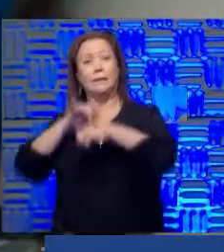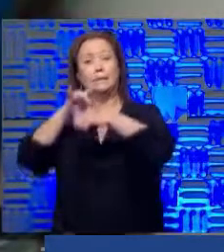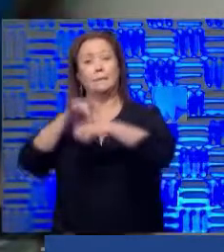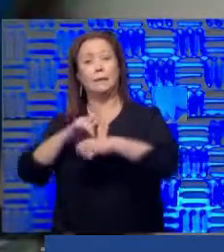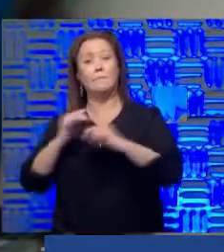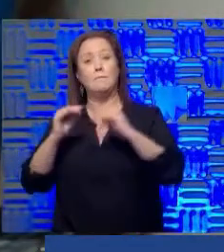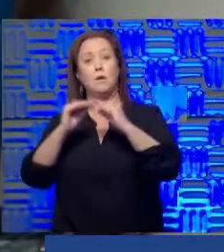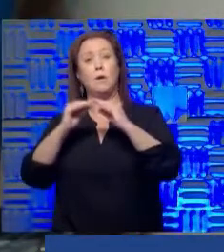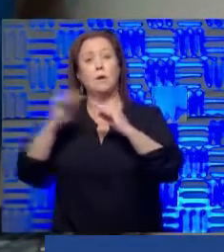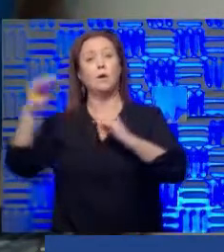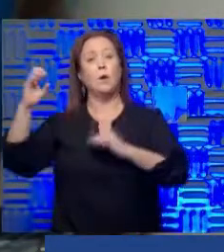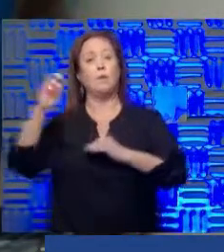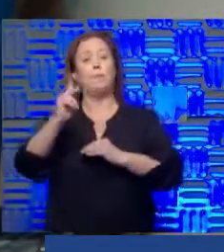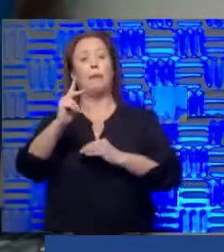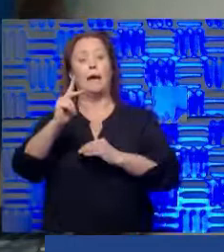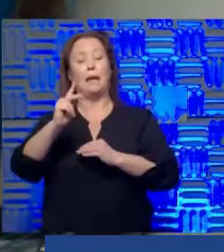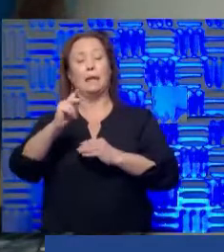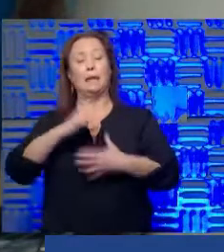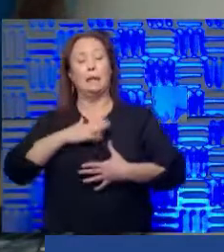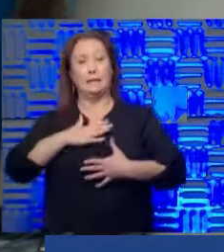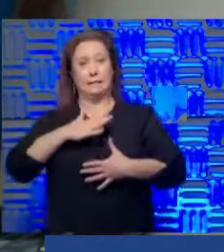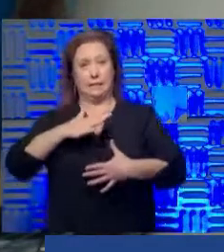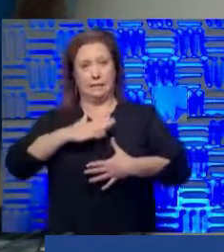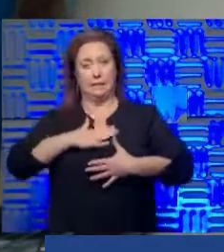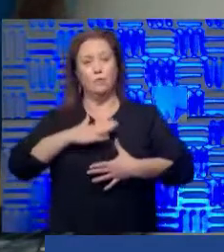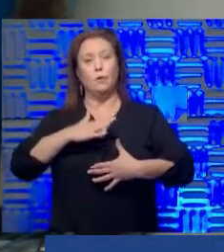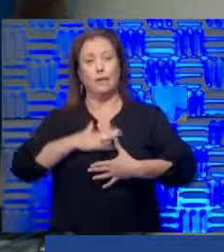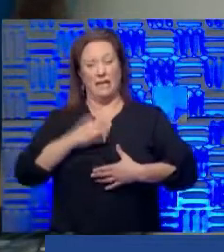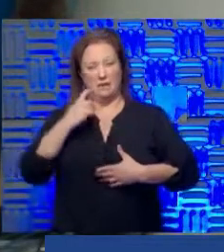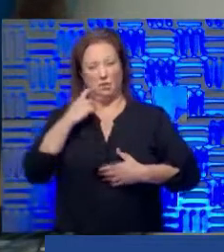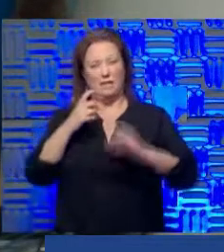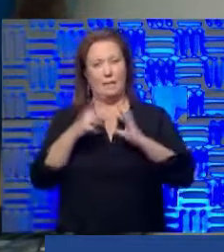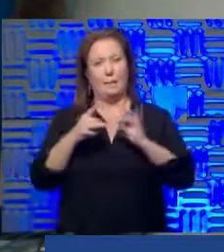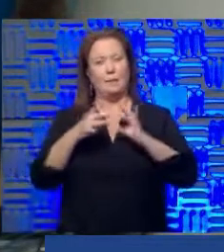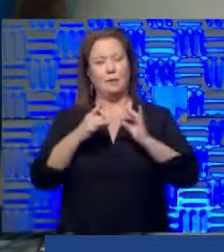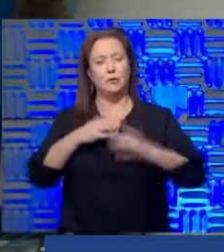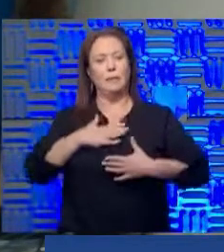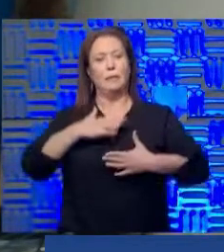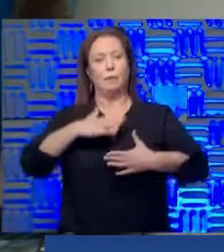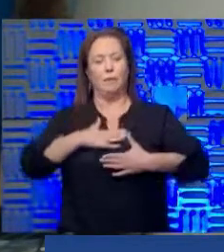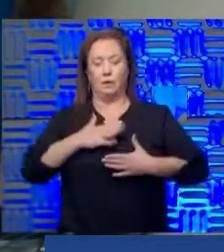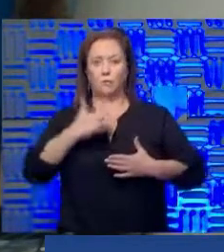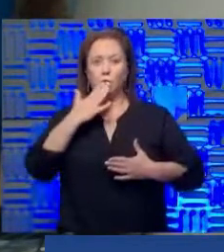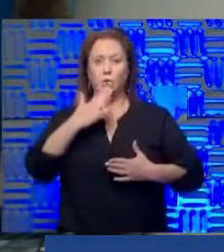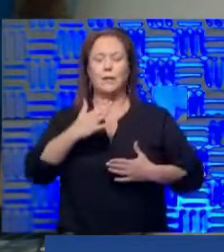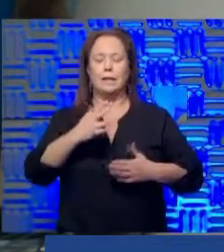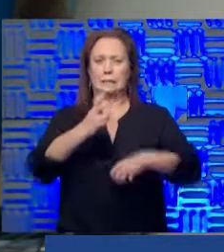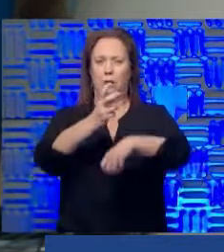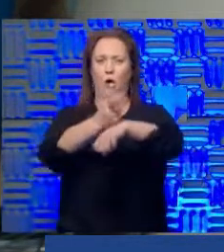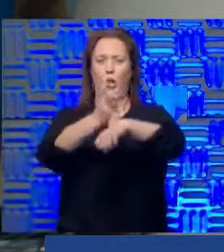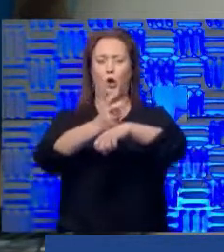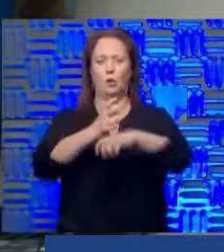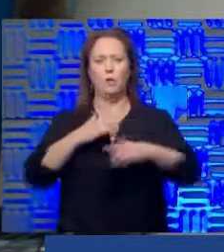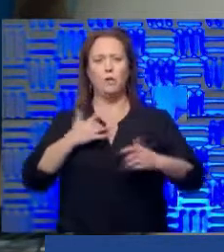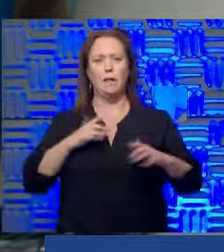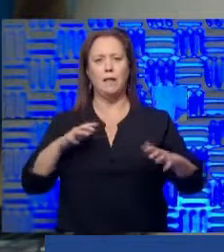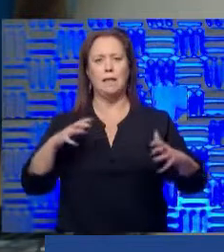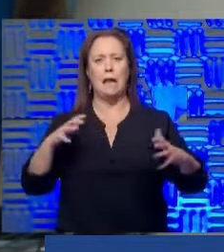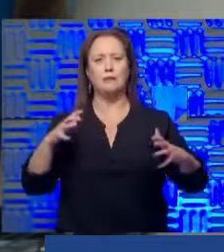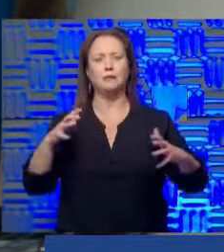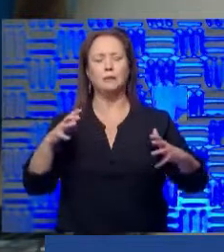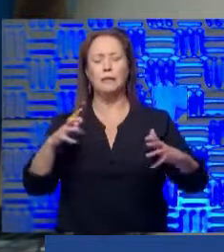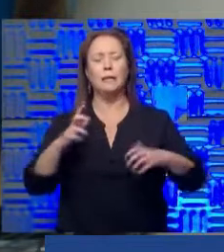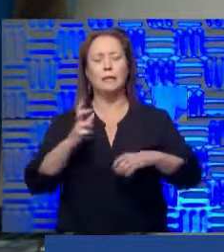things like deep breathing was mentioned before. That's a really good thing to do. And it's hard sometimes when you're anxious to deep breathe